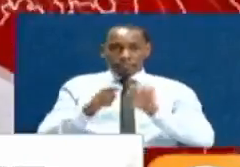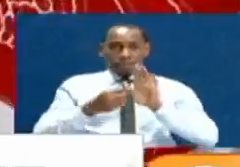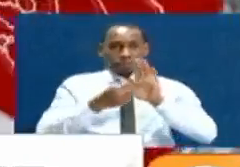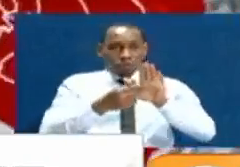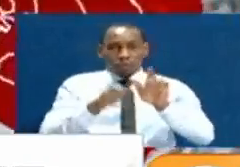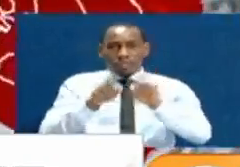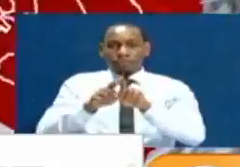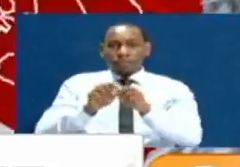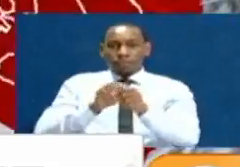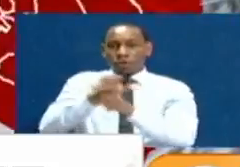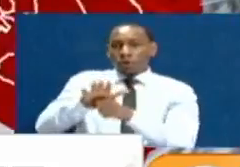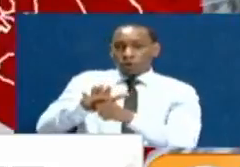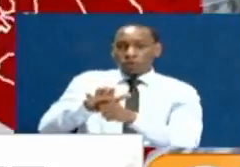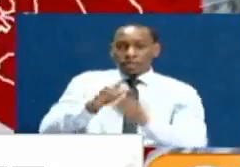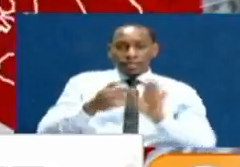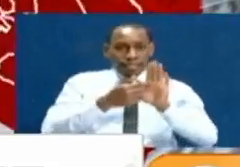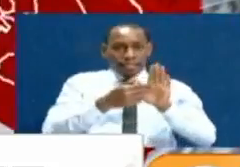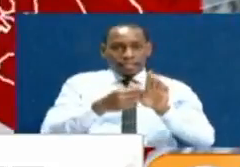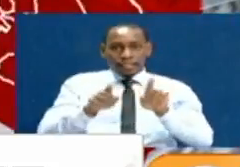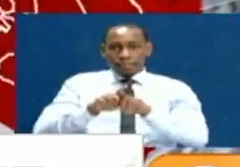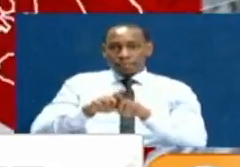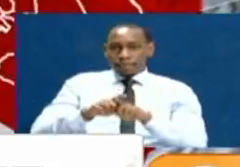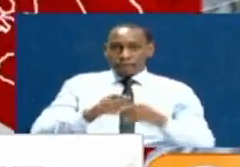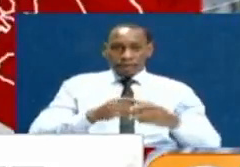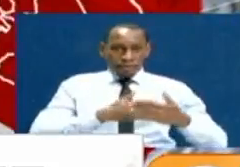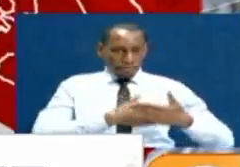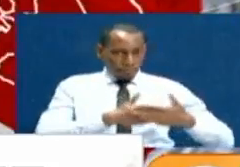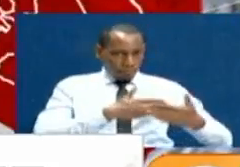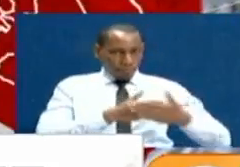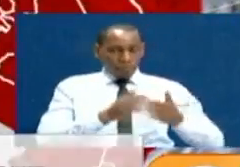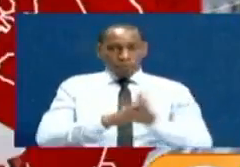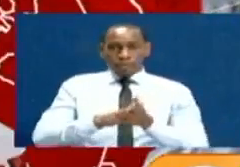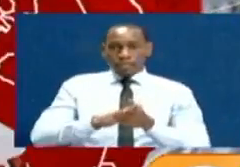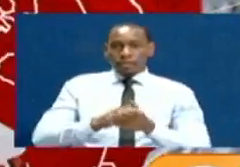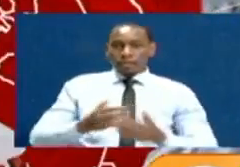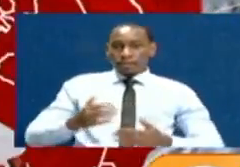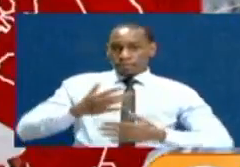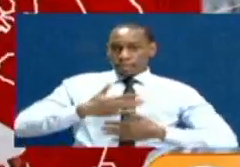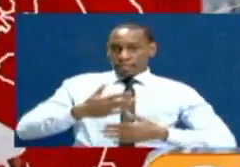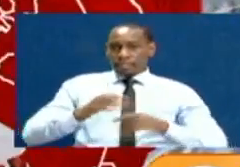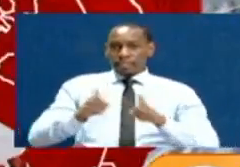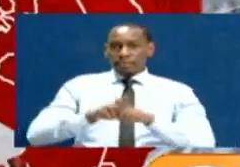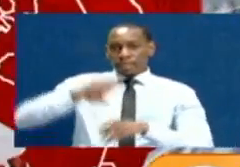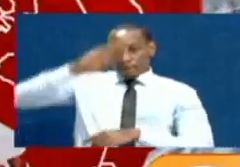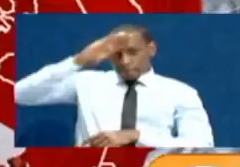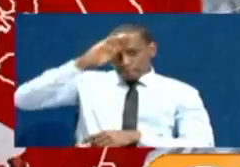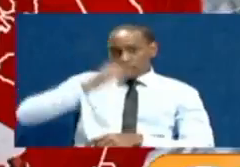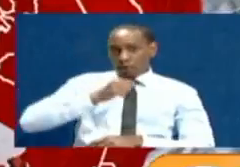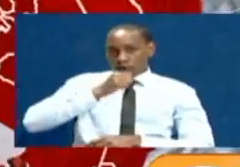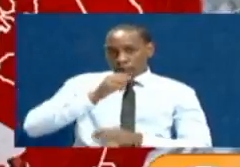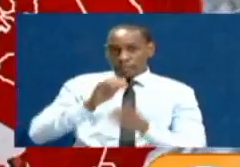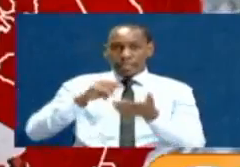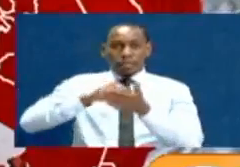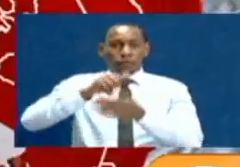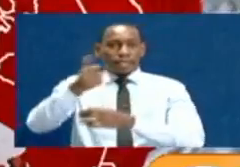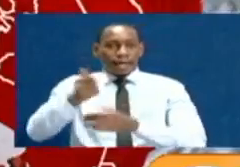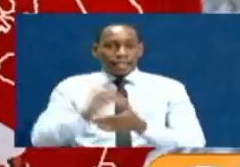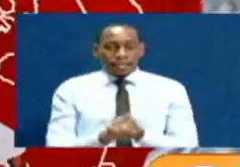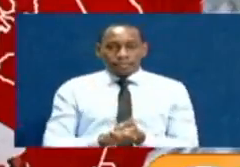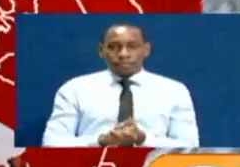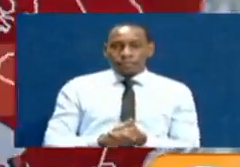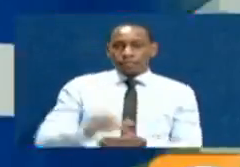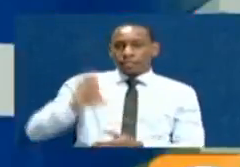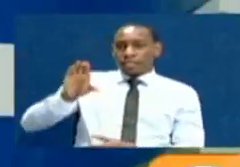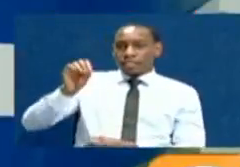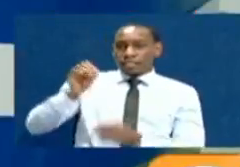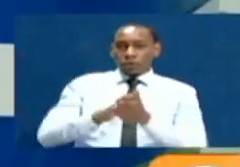as that of COVID-19, there is rapid heartbeat and breathing, shortness of breath, fever, coughing, among others.